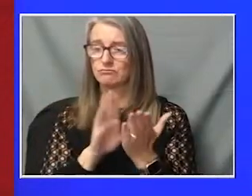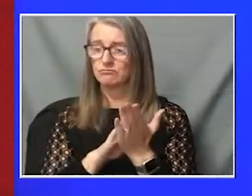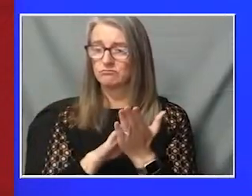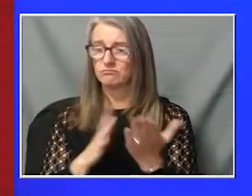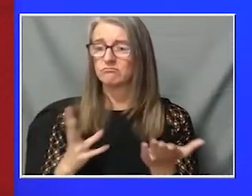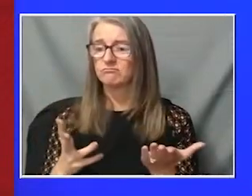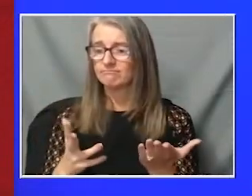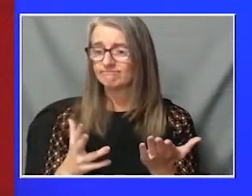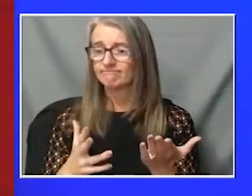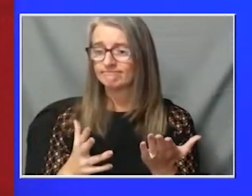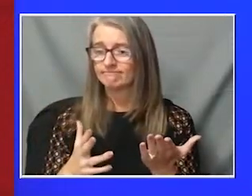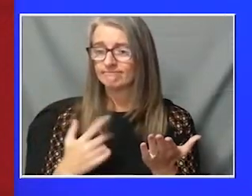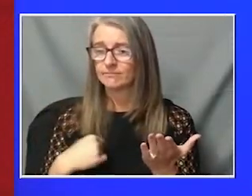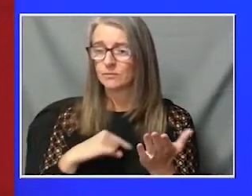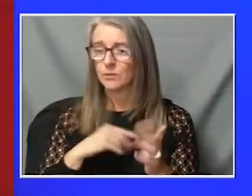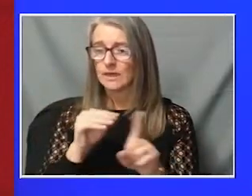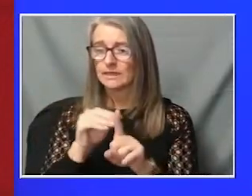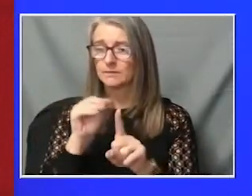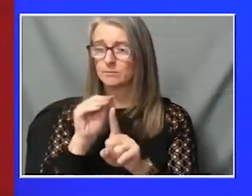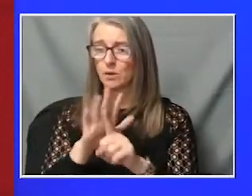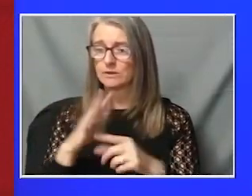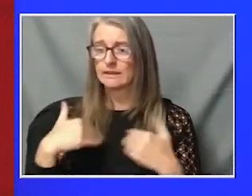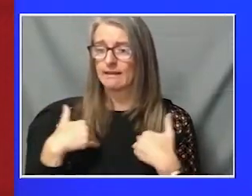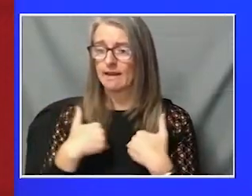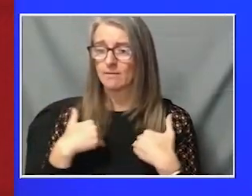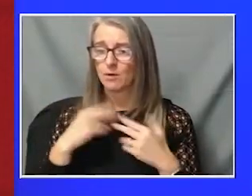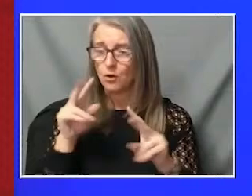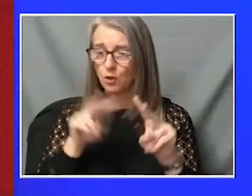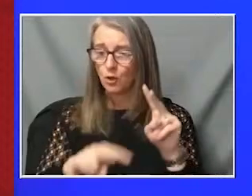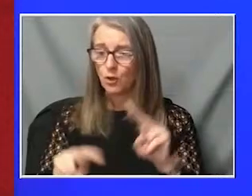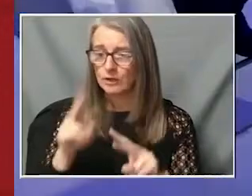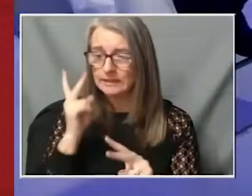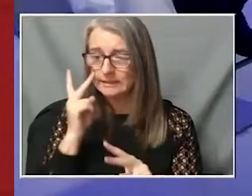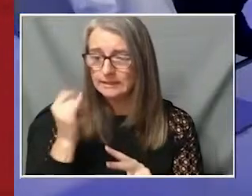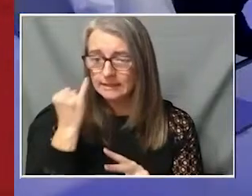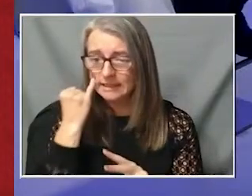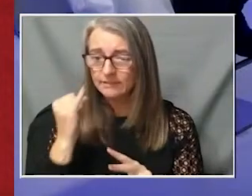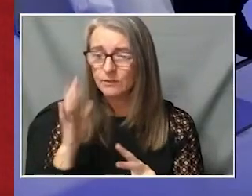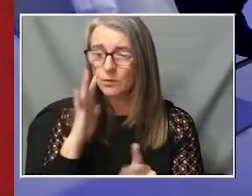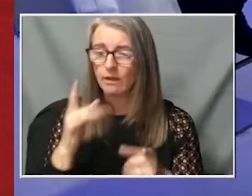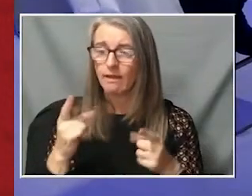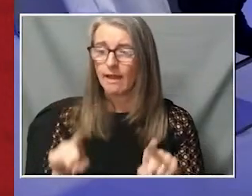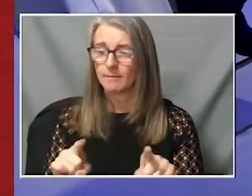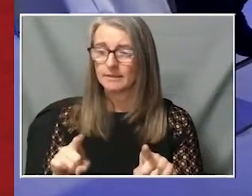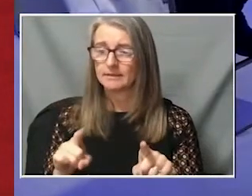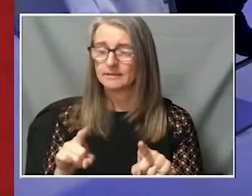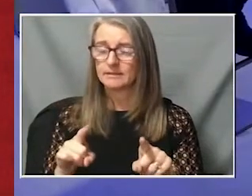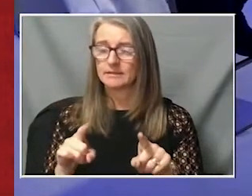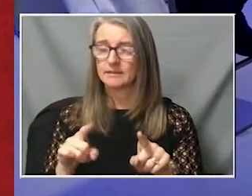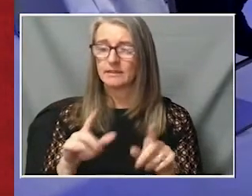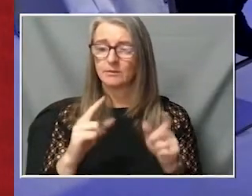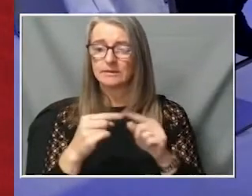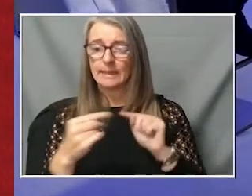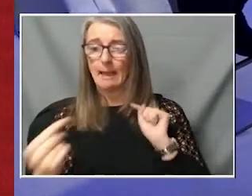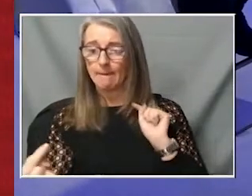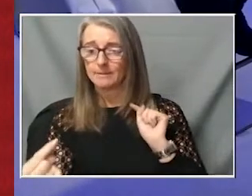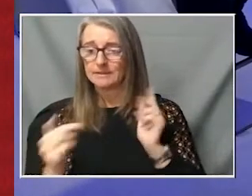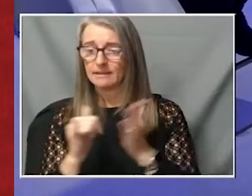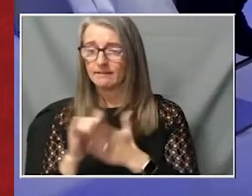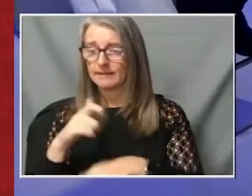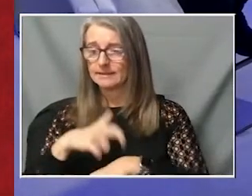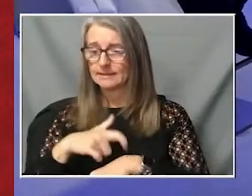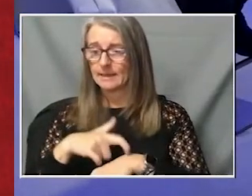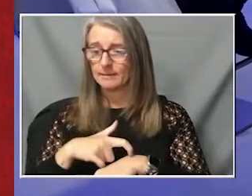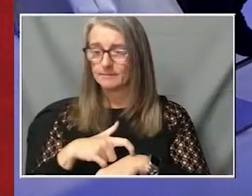Usually we're exposing animals to something looking to see if it is an agent. This way, it went the other way. And then from